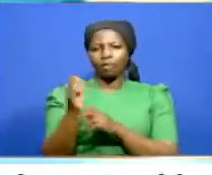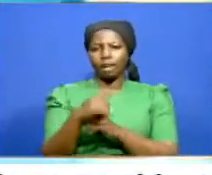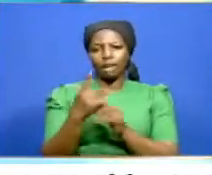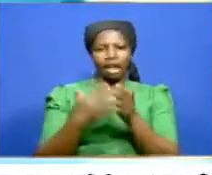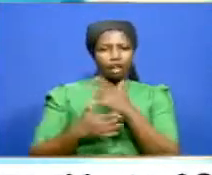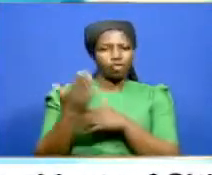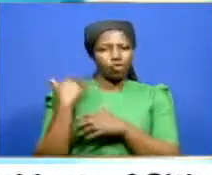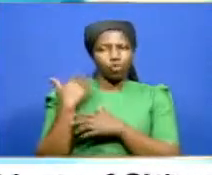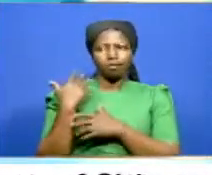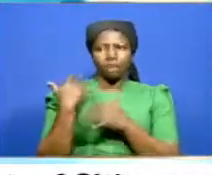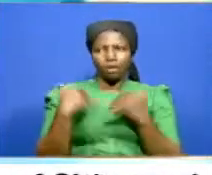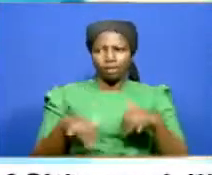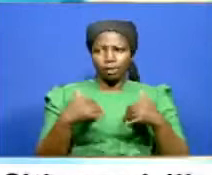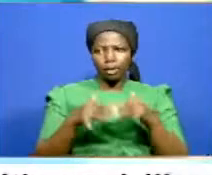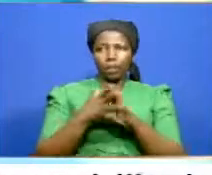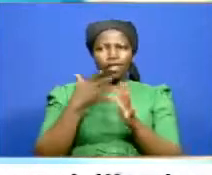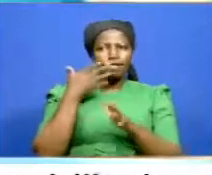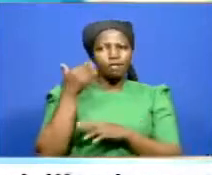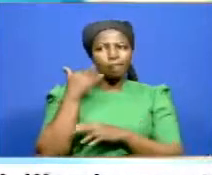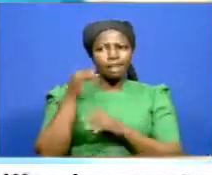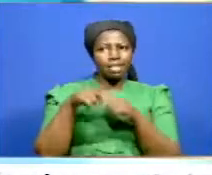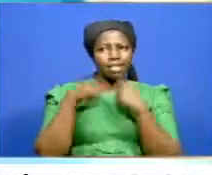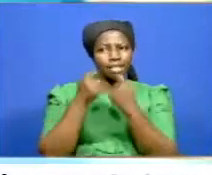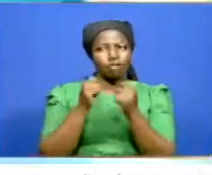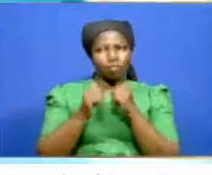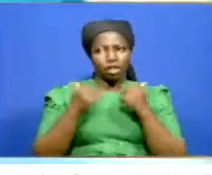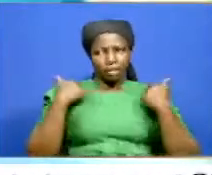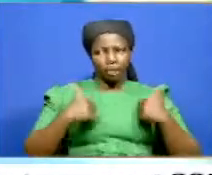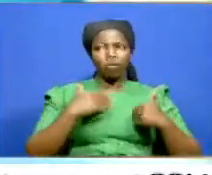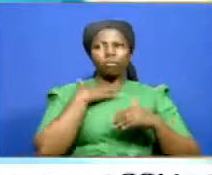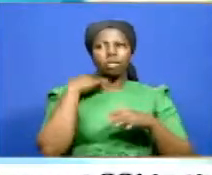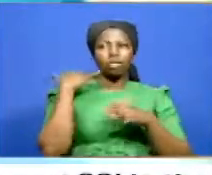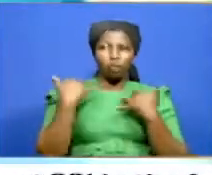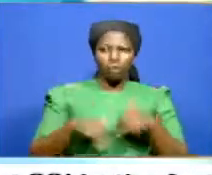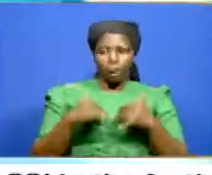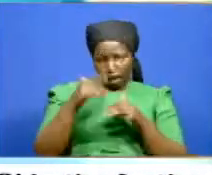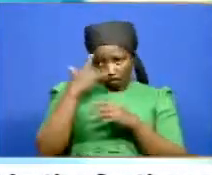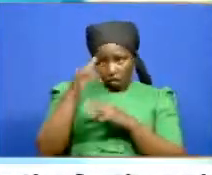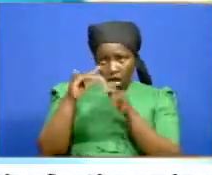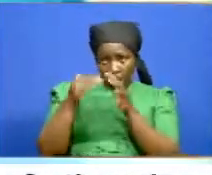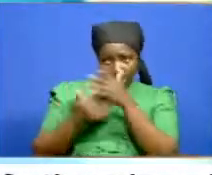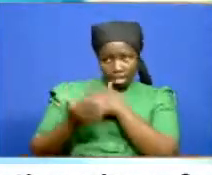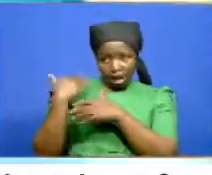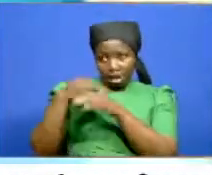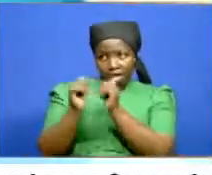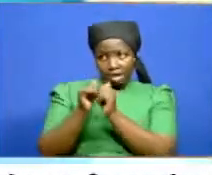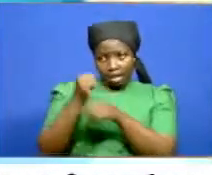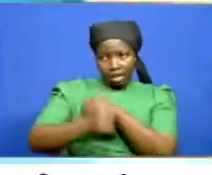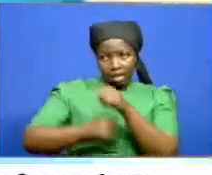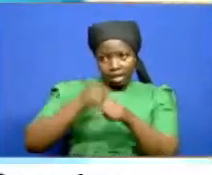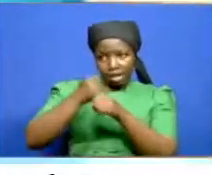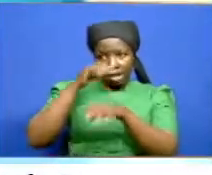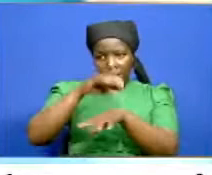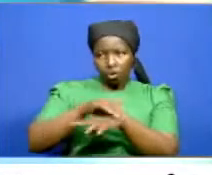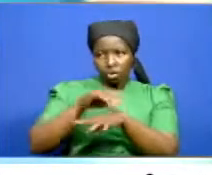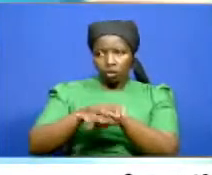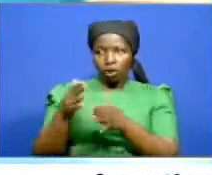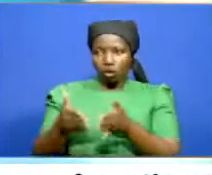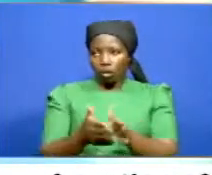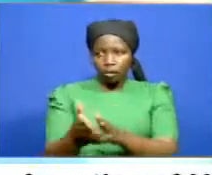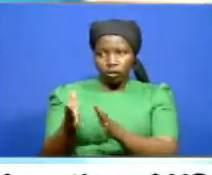with Sofapaka, a team that I always wanted to play for the last 10 years. And I got the opportunity finally at my later stages of career.